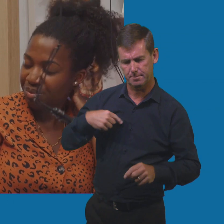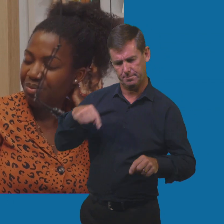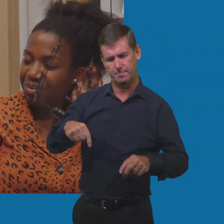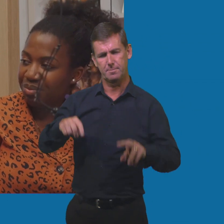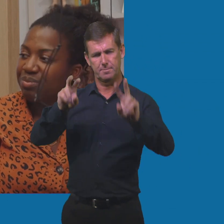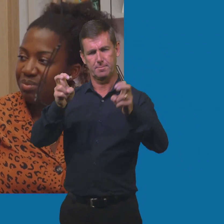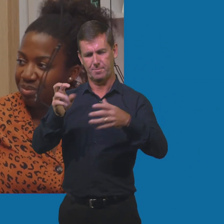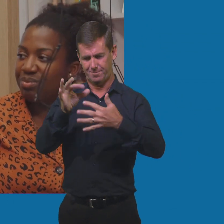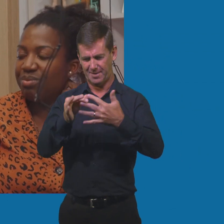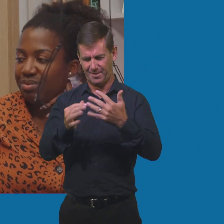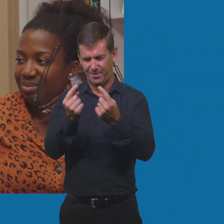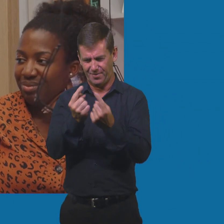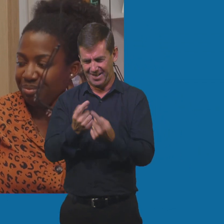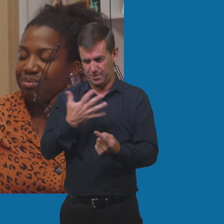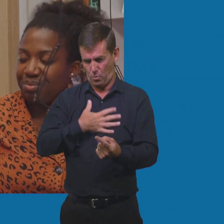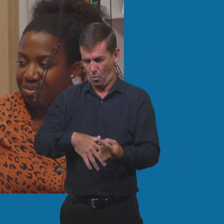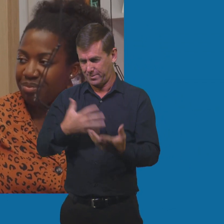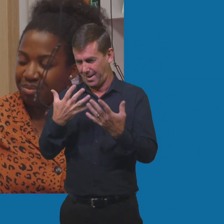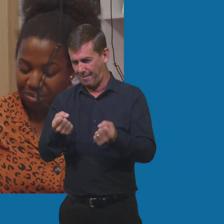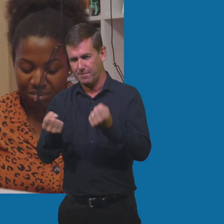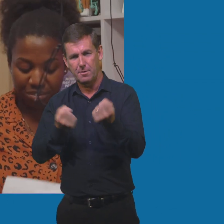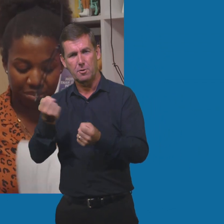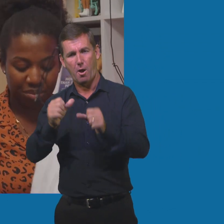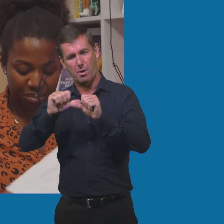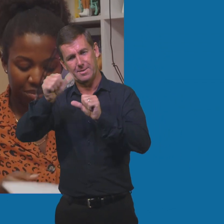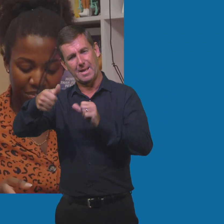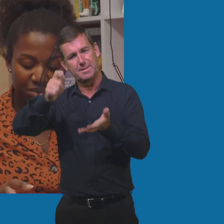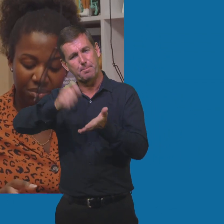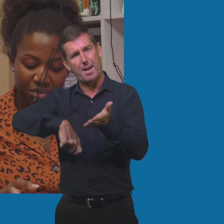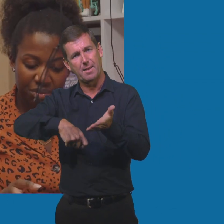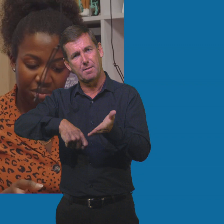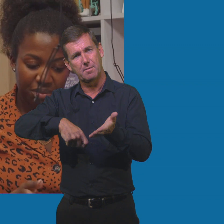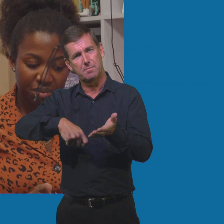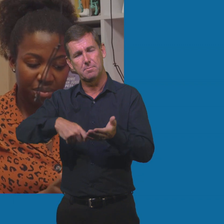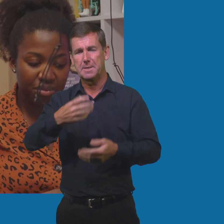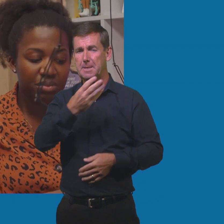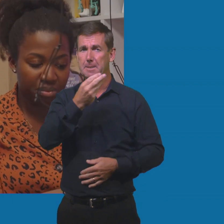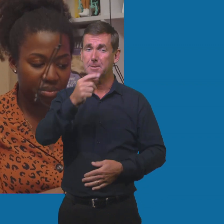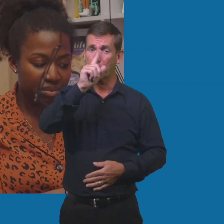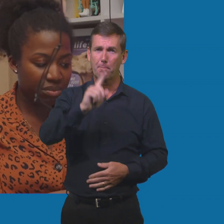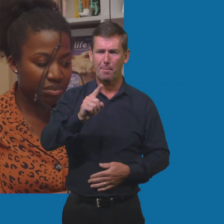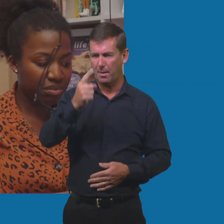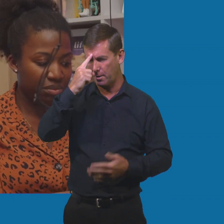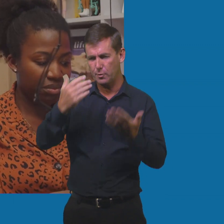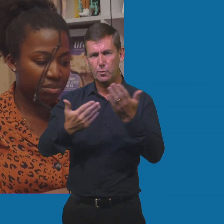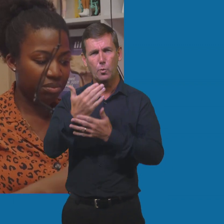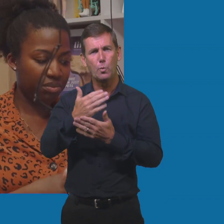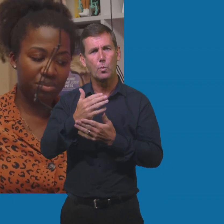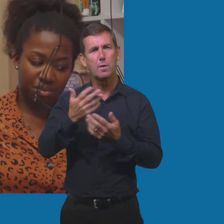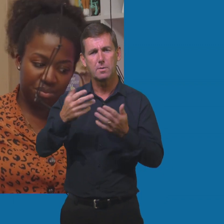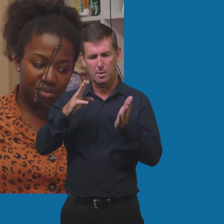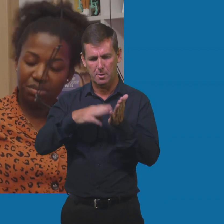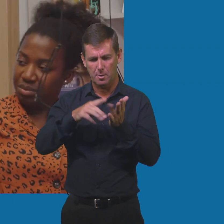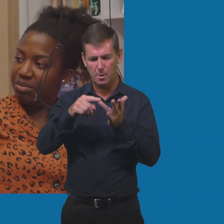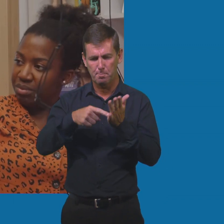features that you might want to look out for on your next car. So obviously some people might be new to the scheme or obviously haven't come